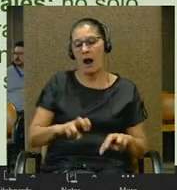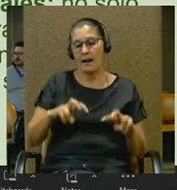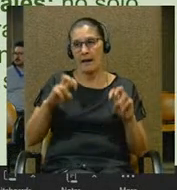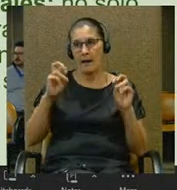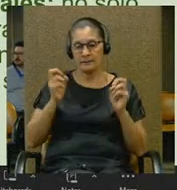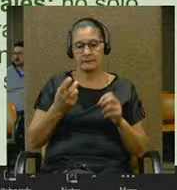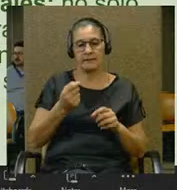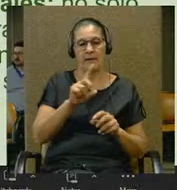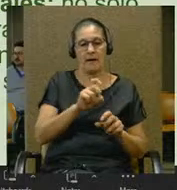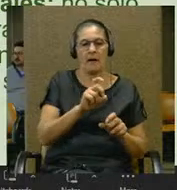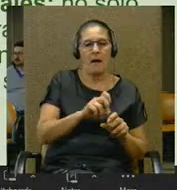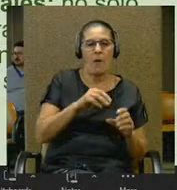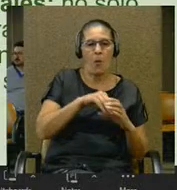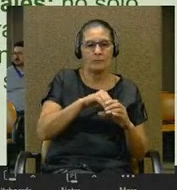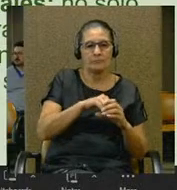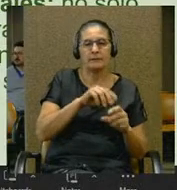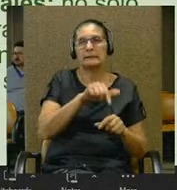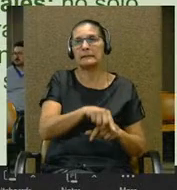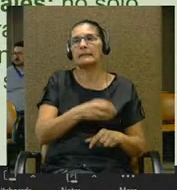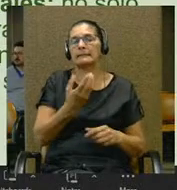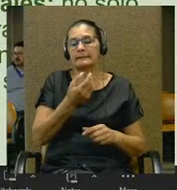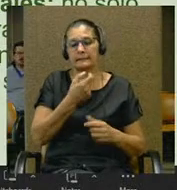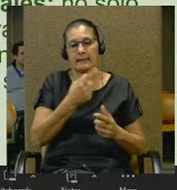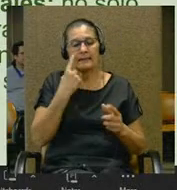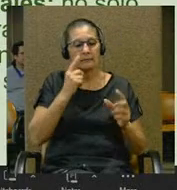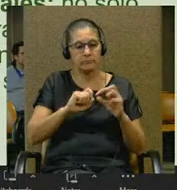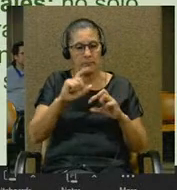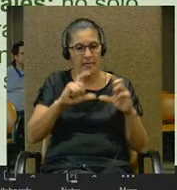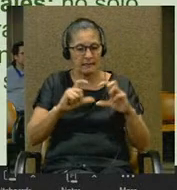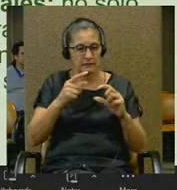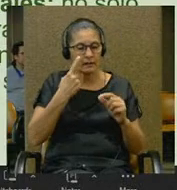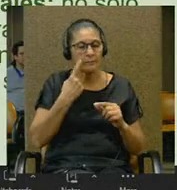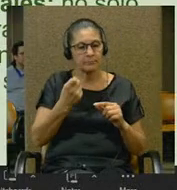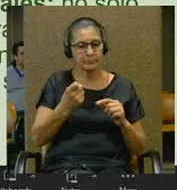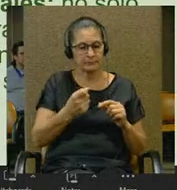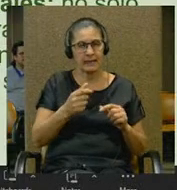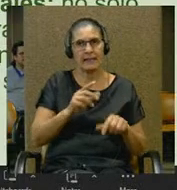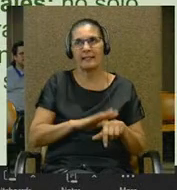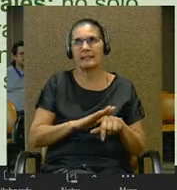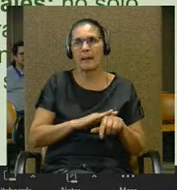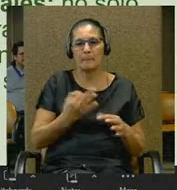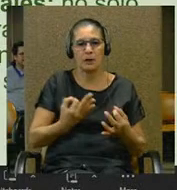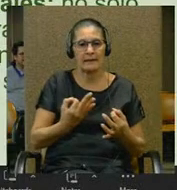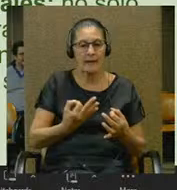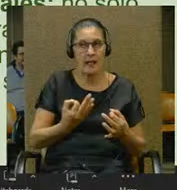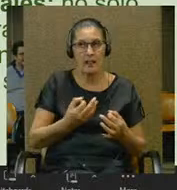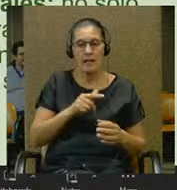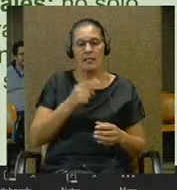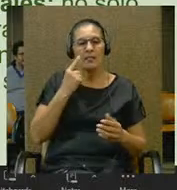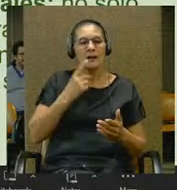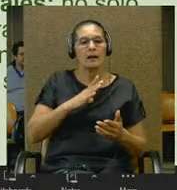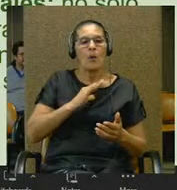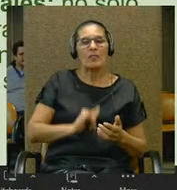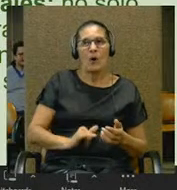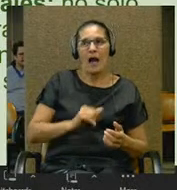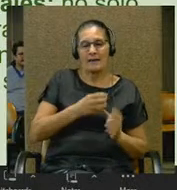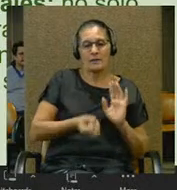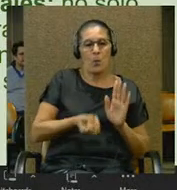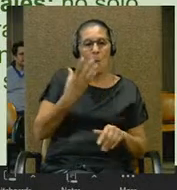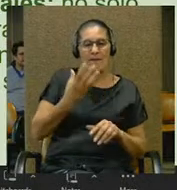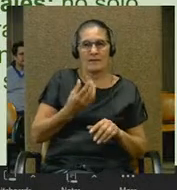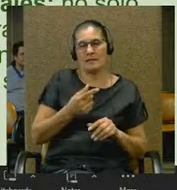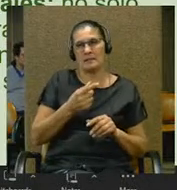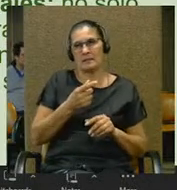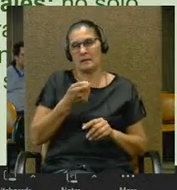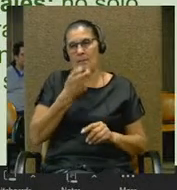systems. For example, wastewater analysis programs that will allow us to detect in real time the presence of